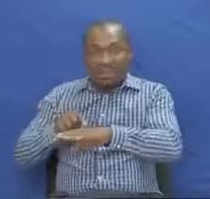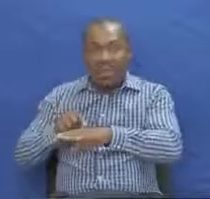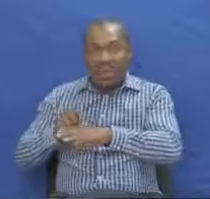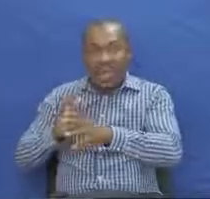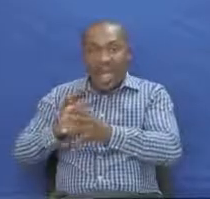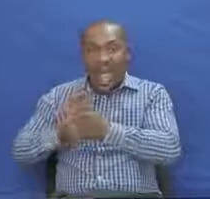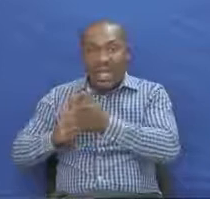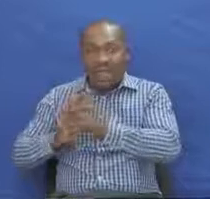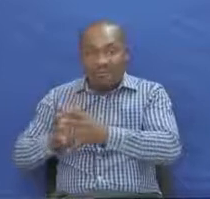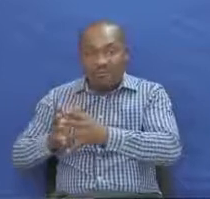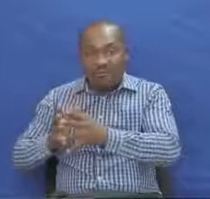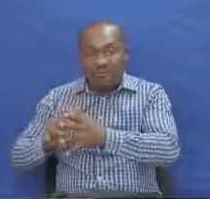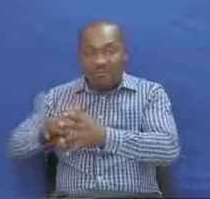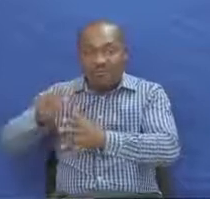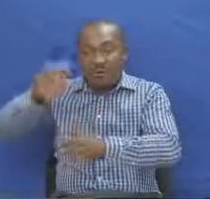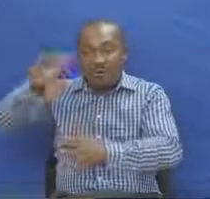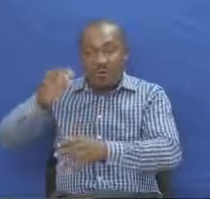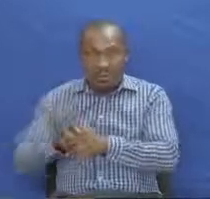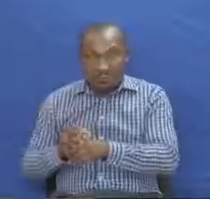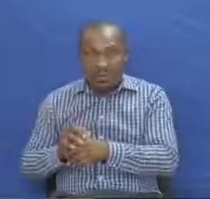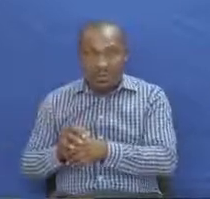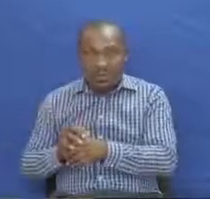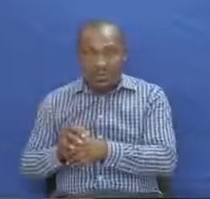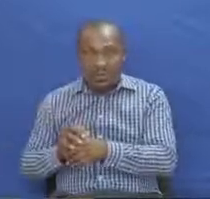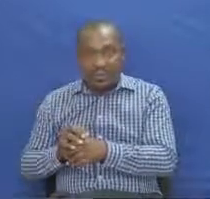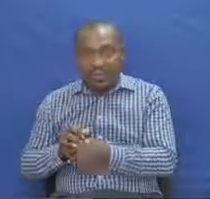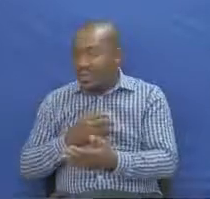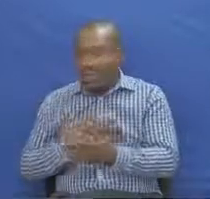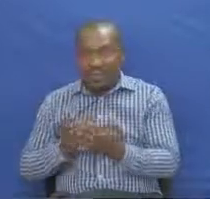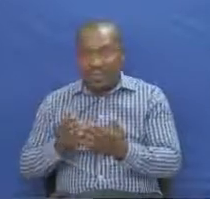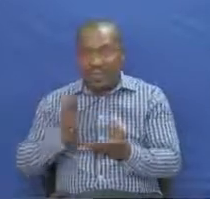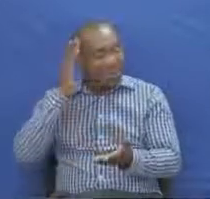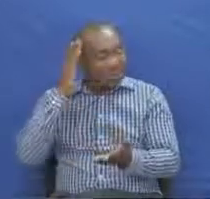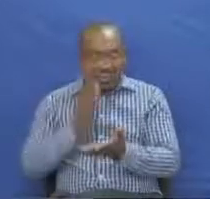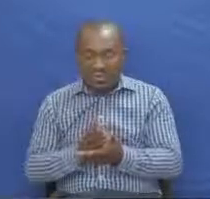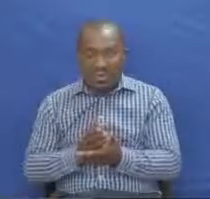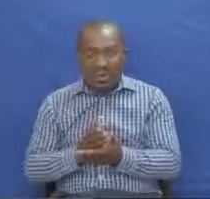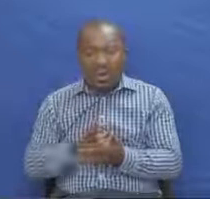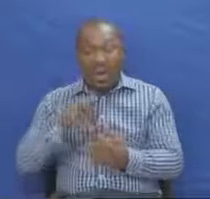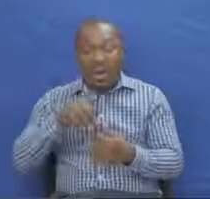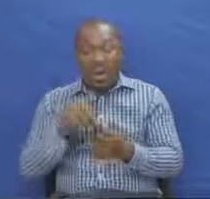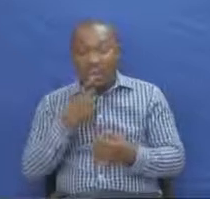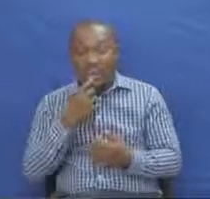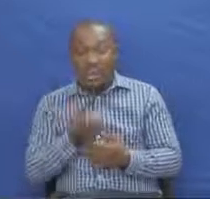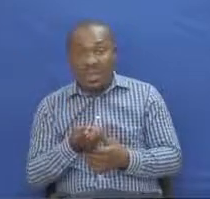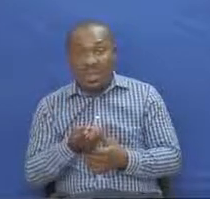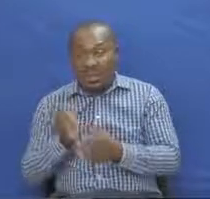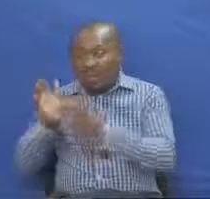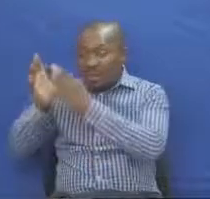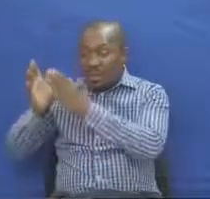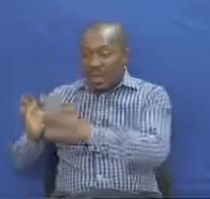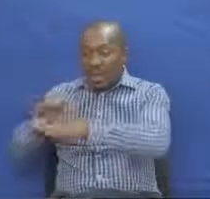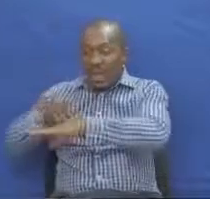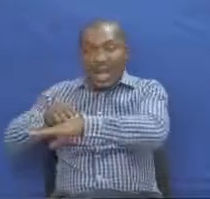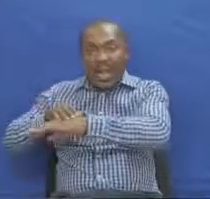sure, or we cannot just say in human hands there is active growth. That's why we say diffuse growth is a type